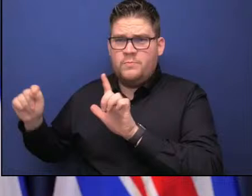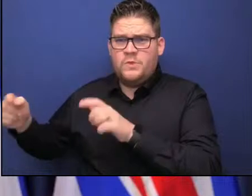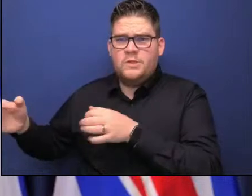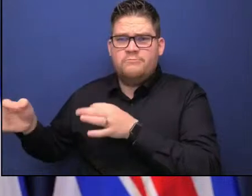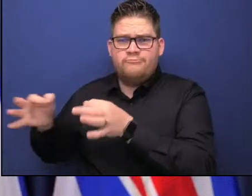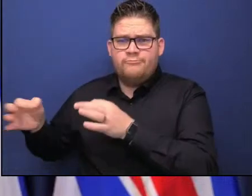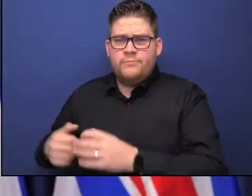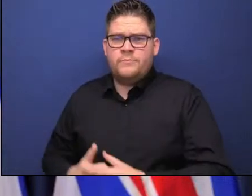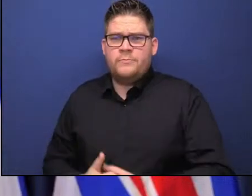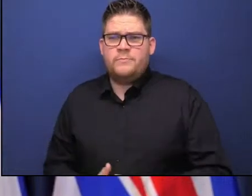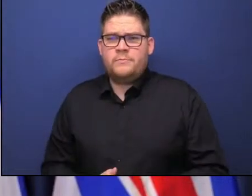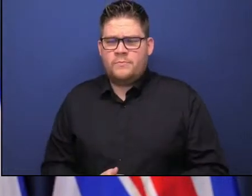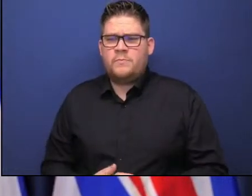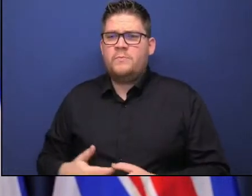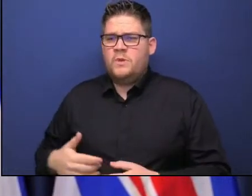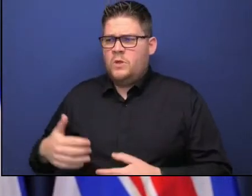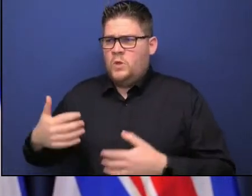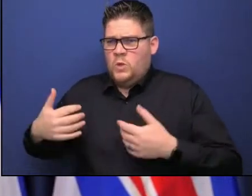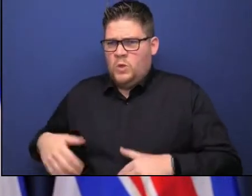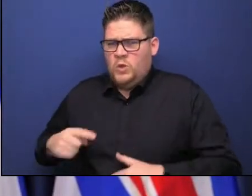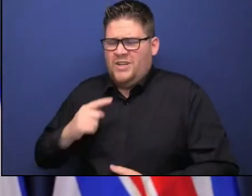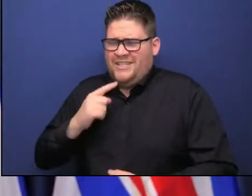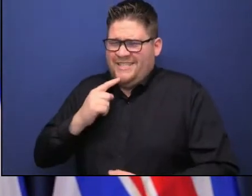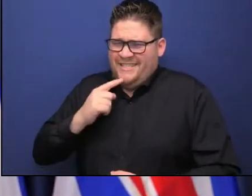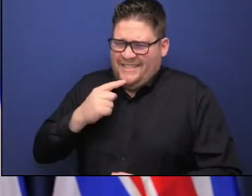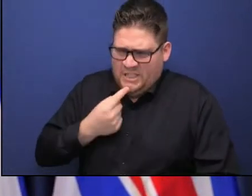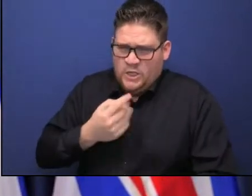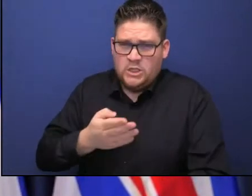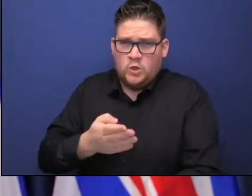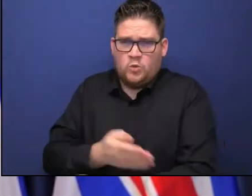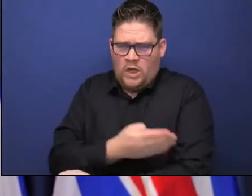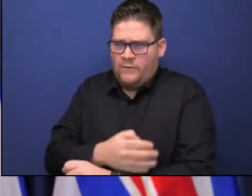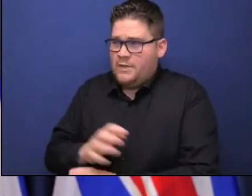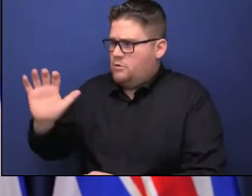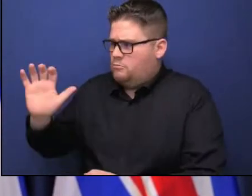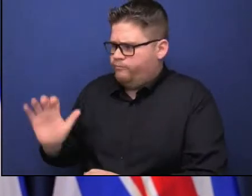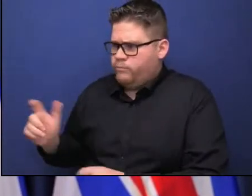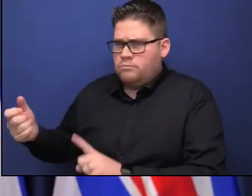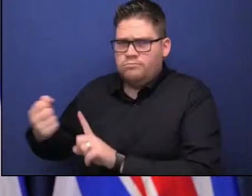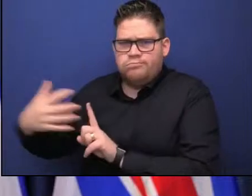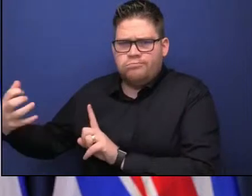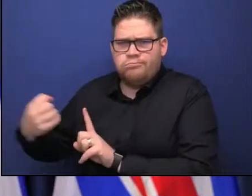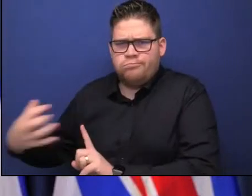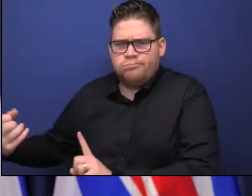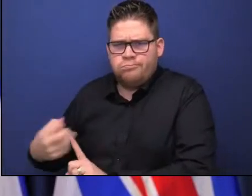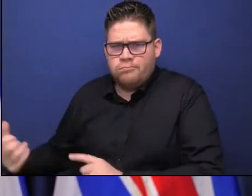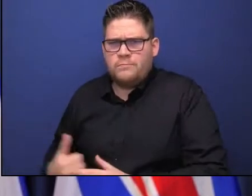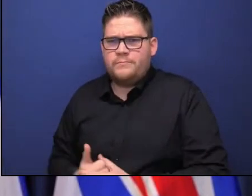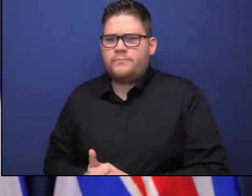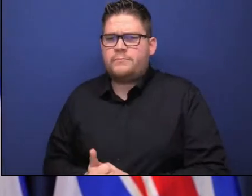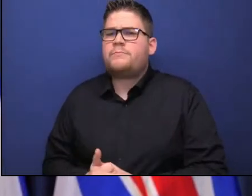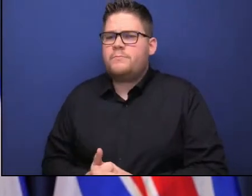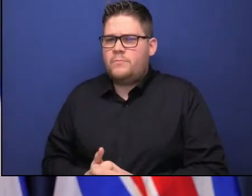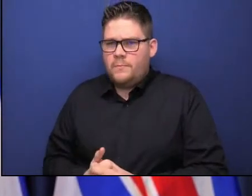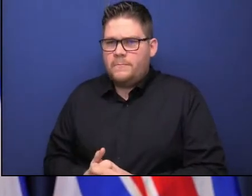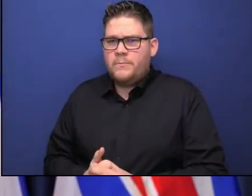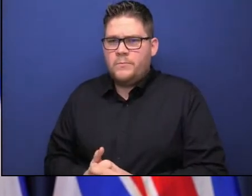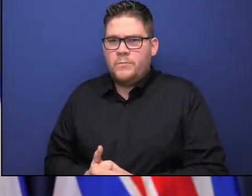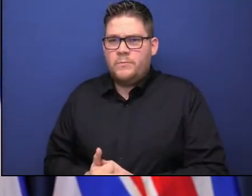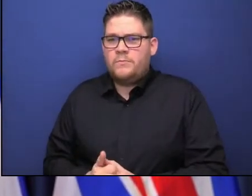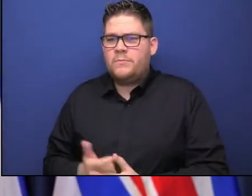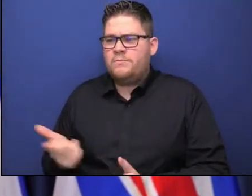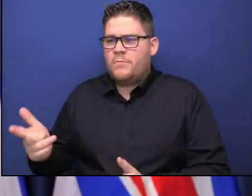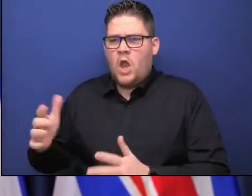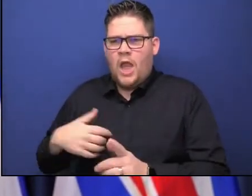made some changes in terms of how the information is provided to landlords and tenants so that folks know what is substantial, and that